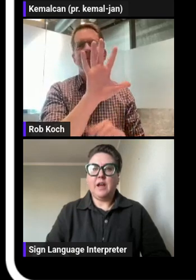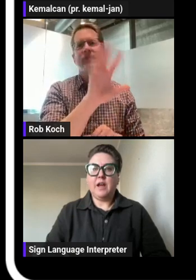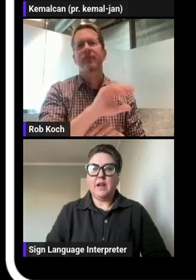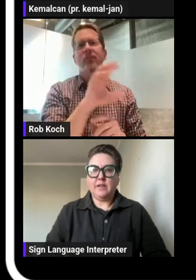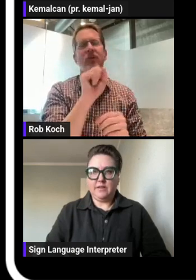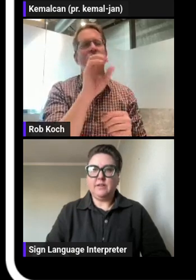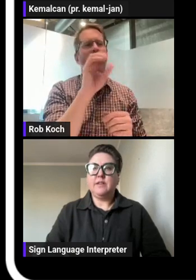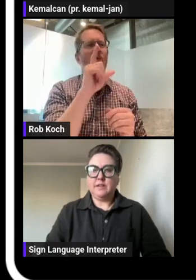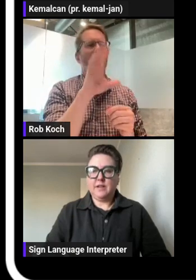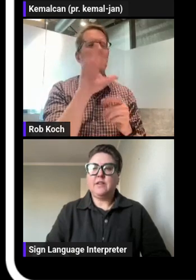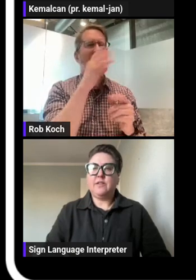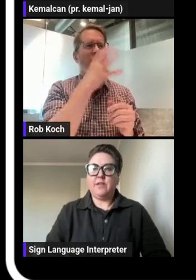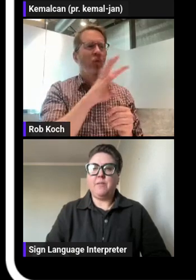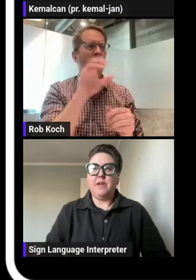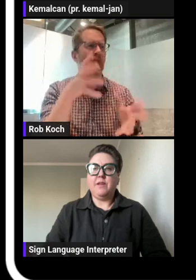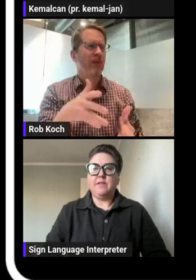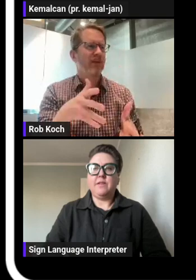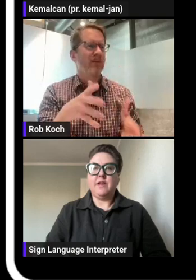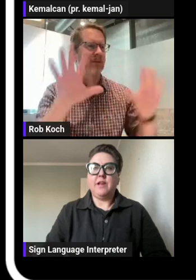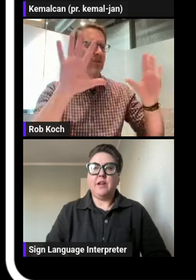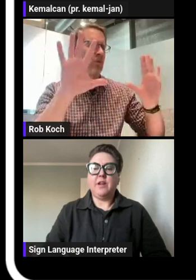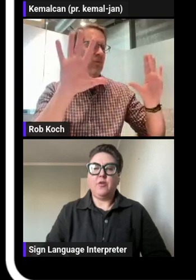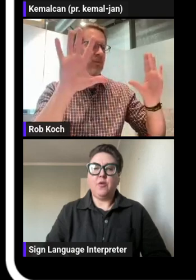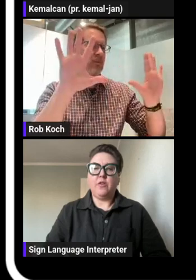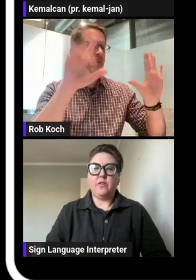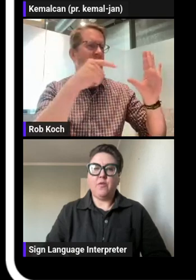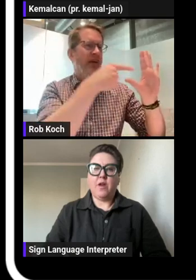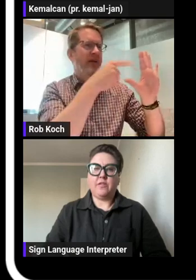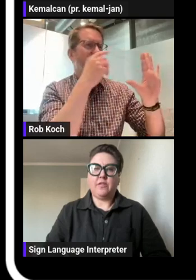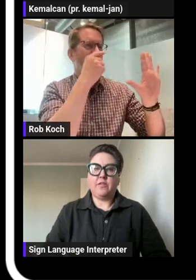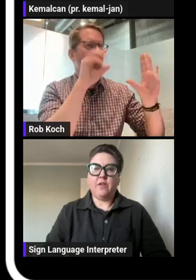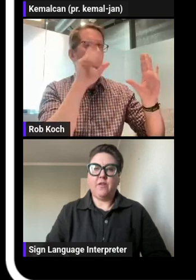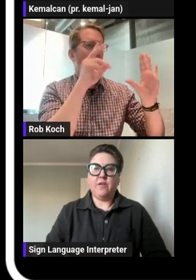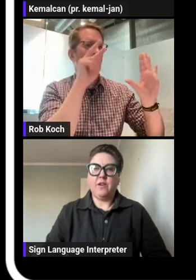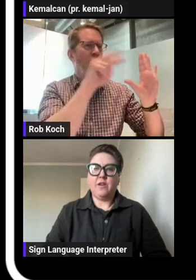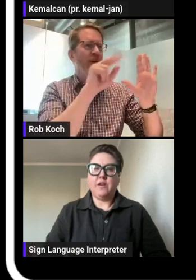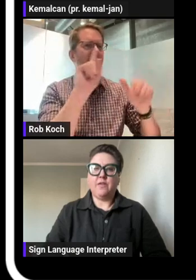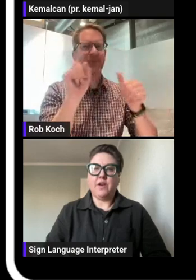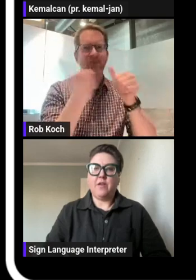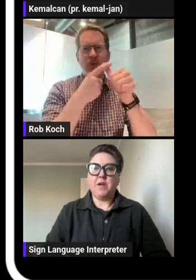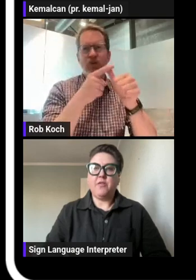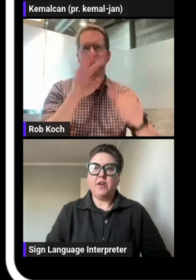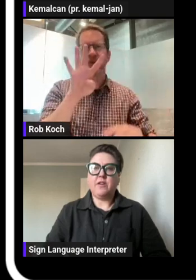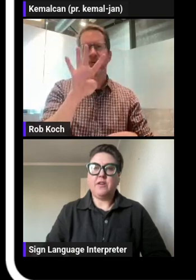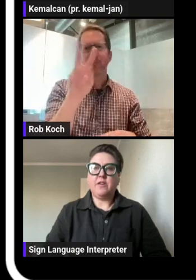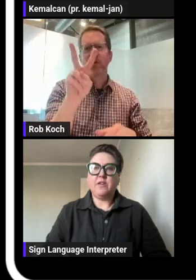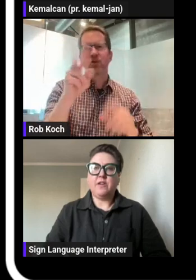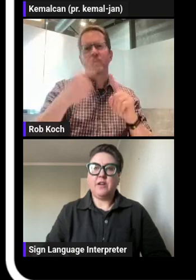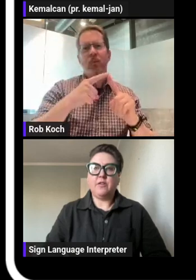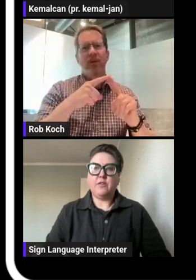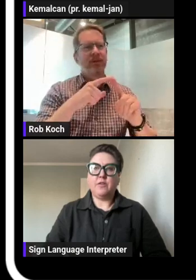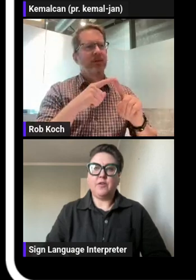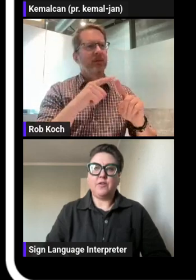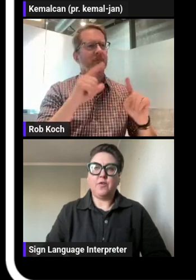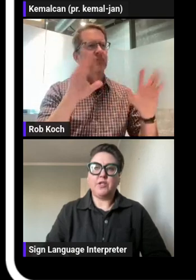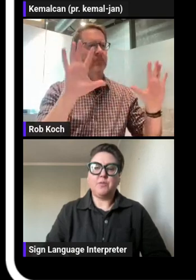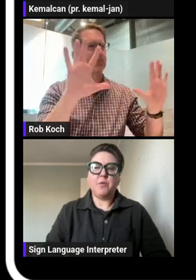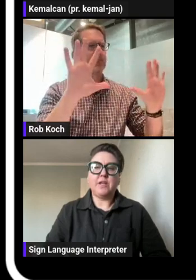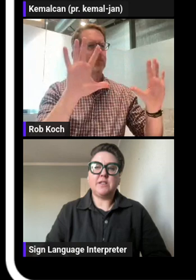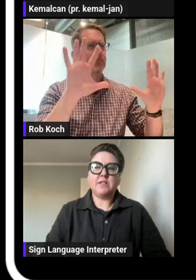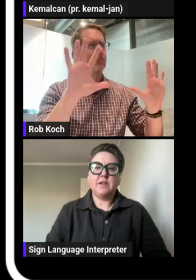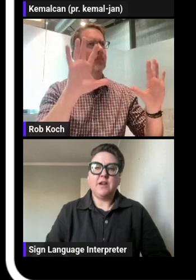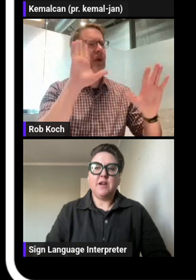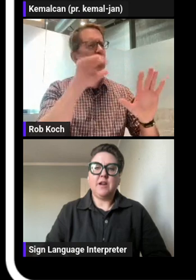Yes. So that means it ignores the rest. So if I have my other hand here, it'll do the first